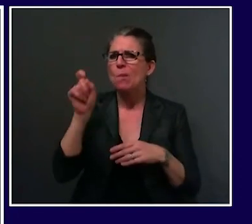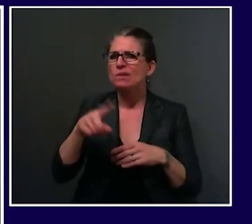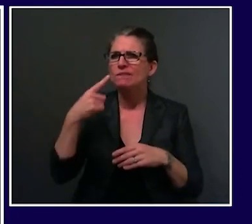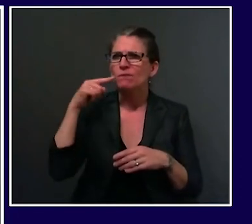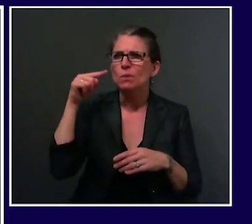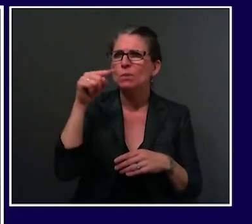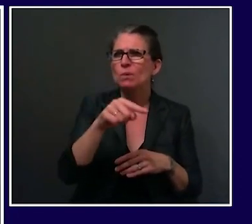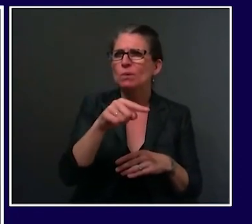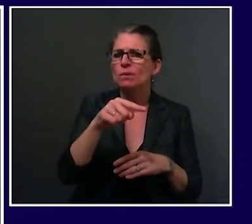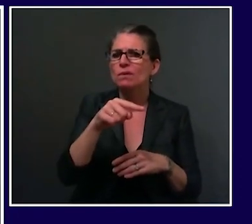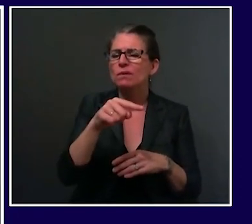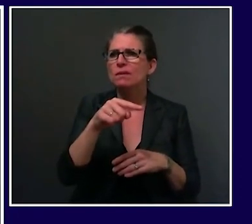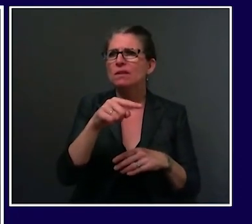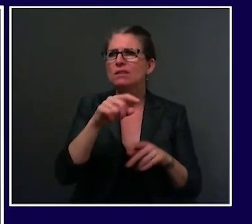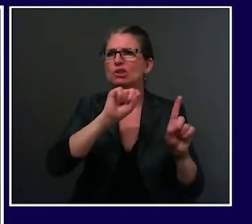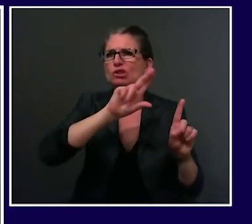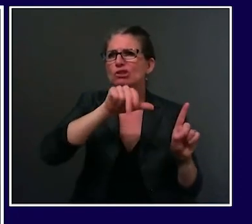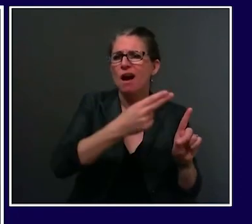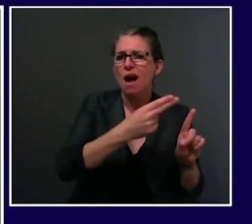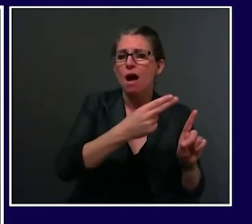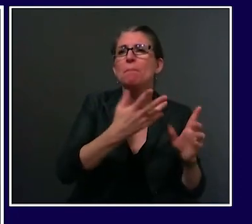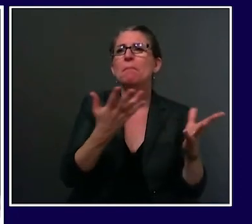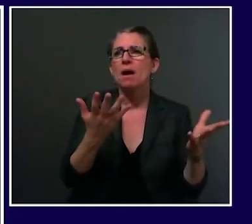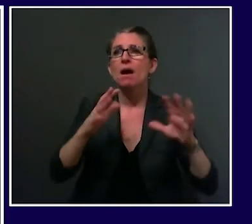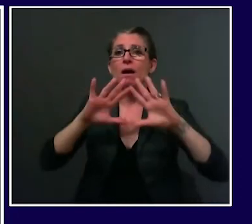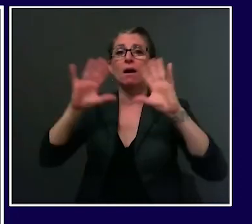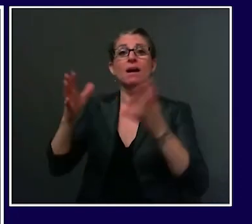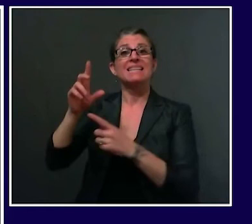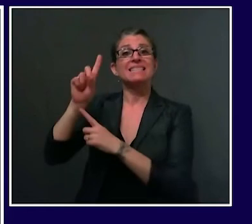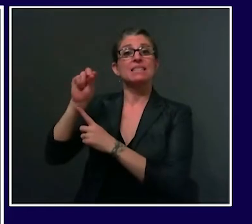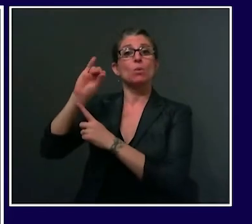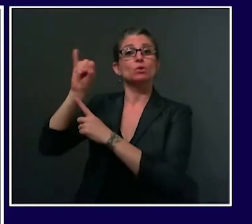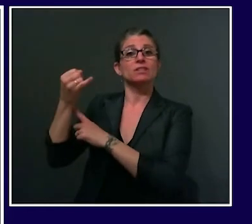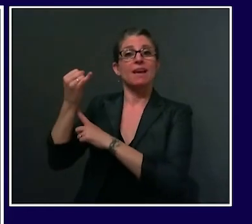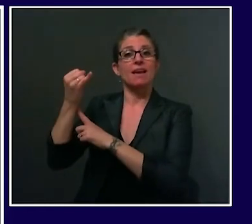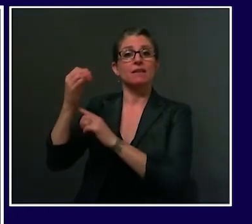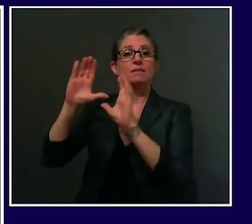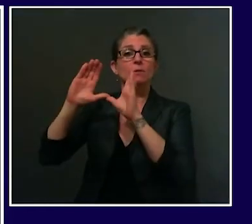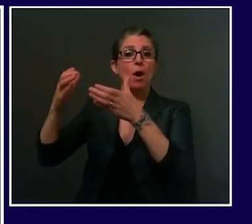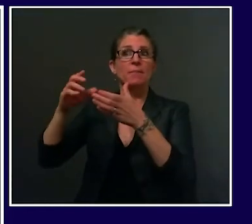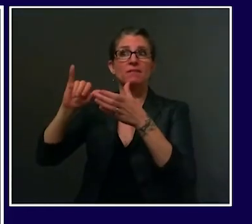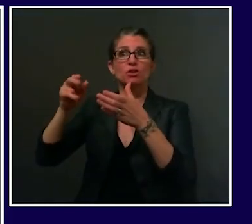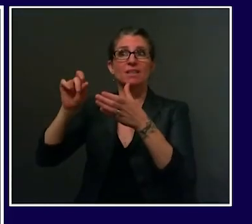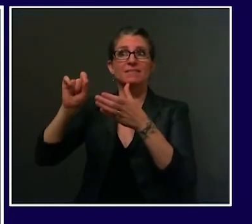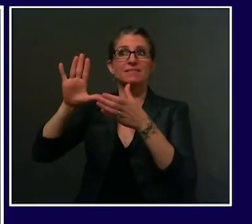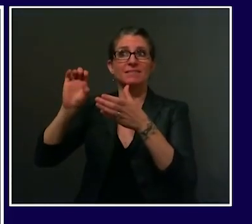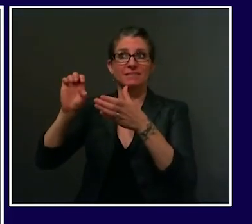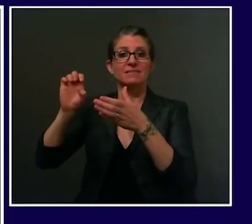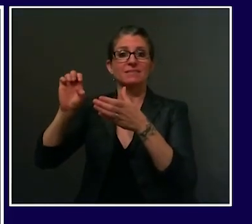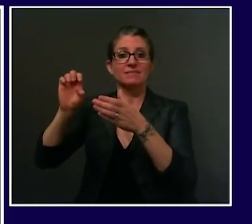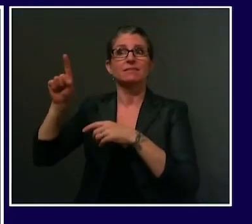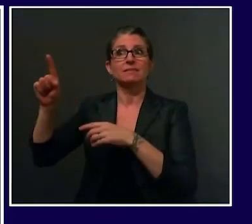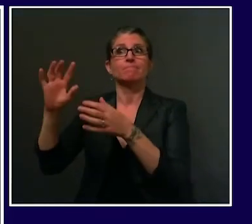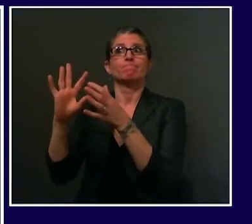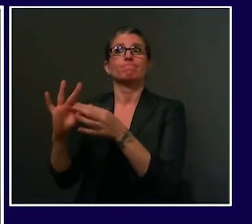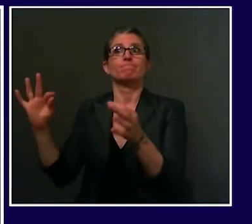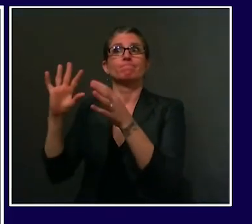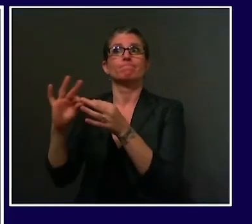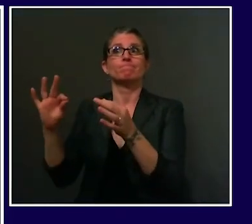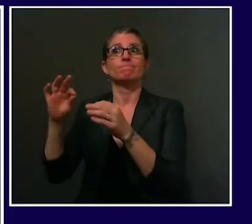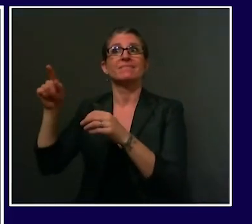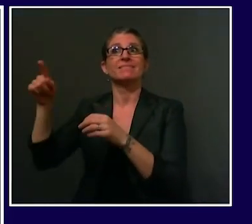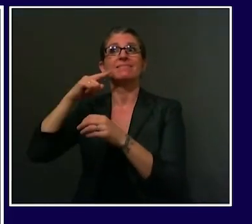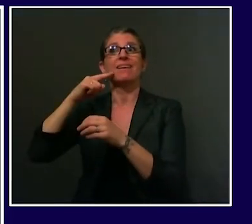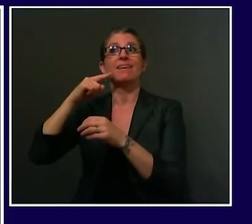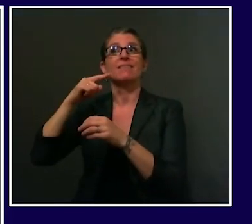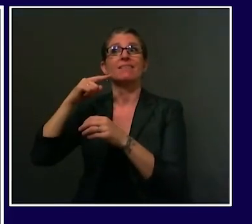DOJ issued a statement today stating that it believes that the state's restrictions on campgrounds